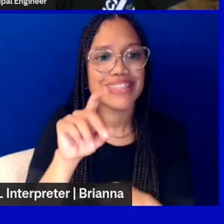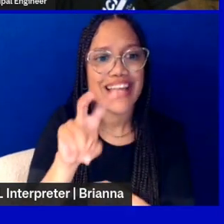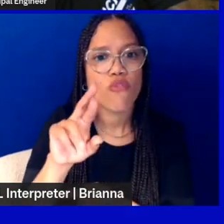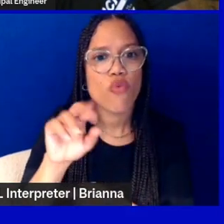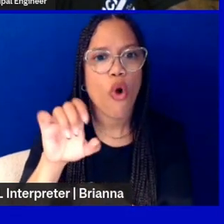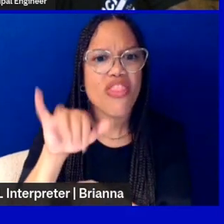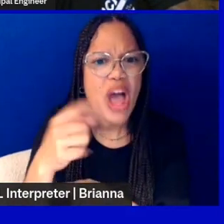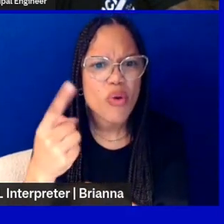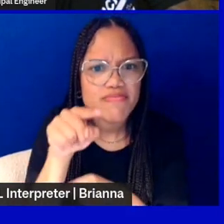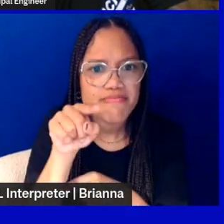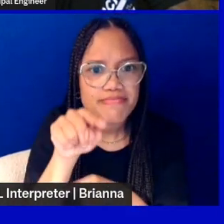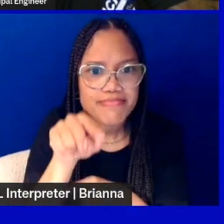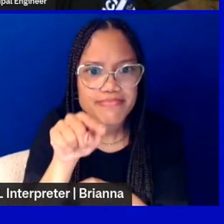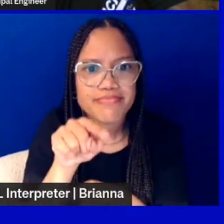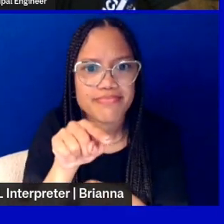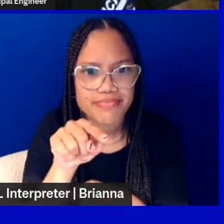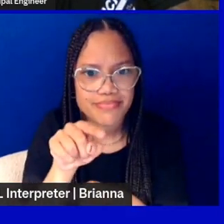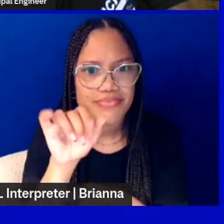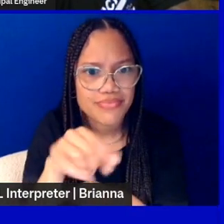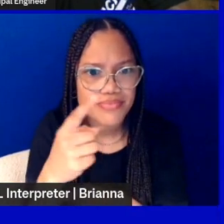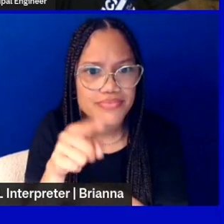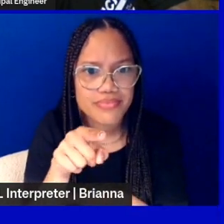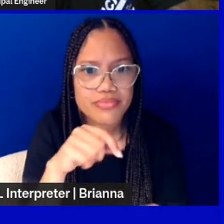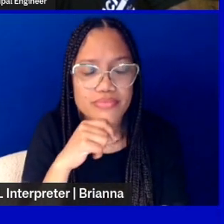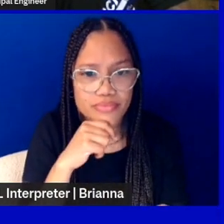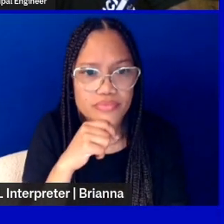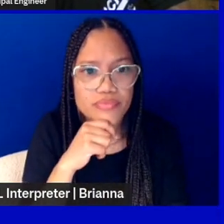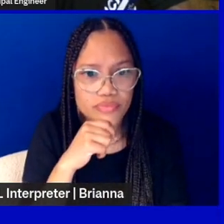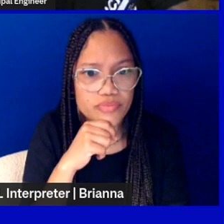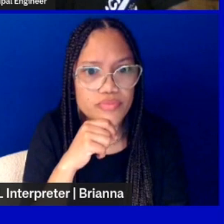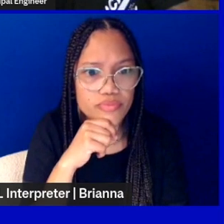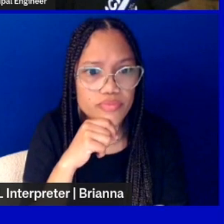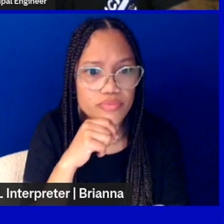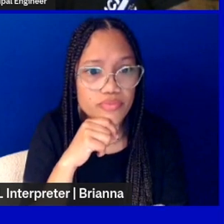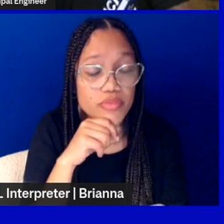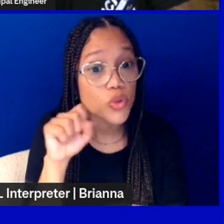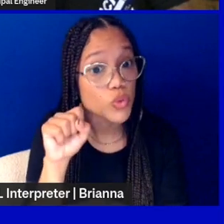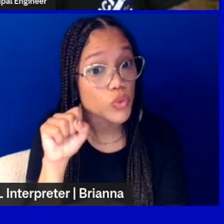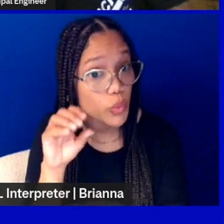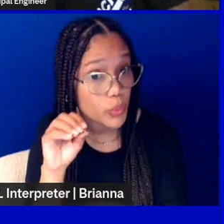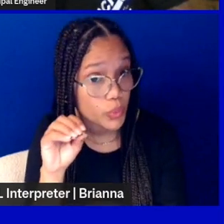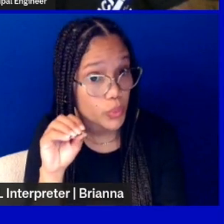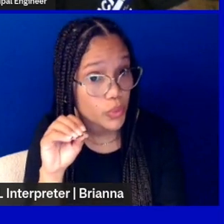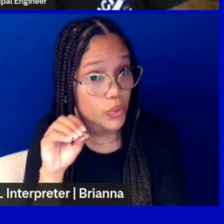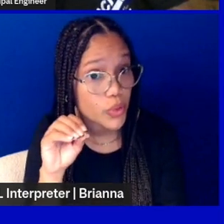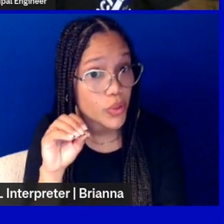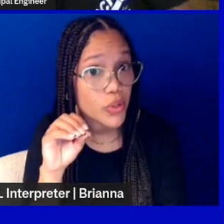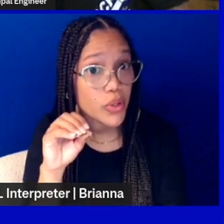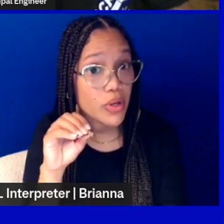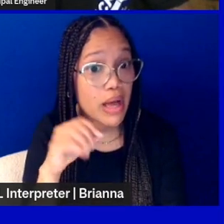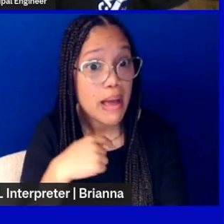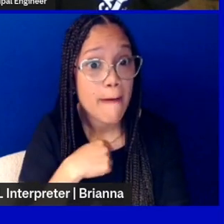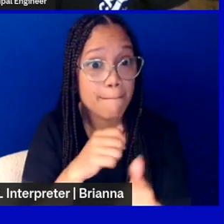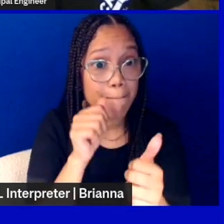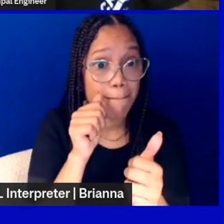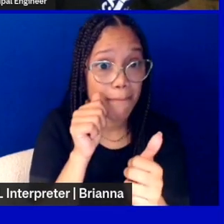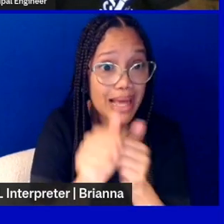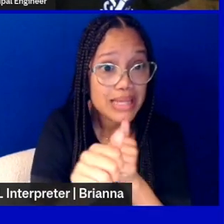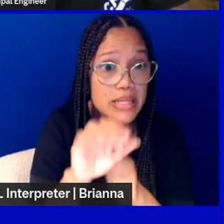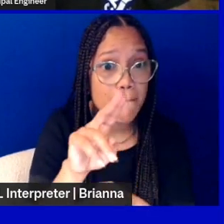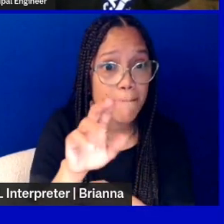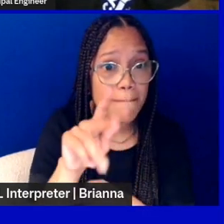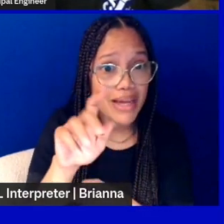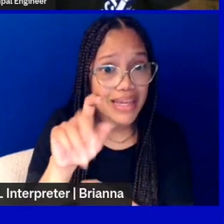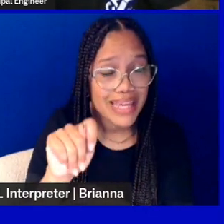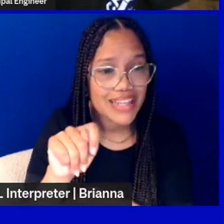role, which is this dev role over here. And I'm passing the bucket name where this